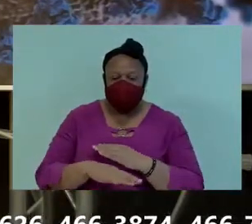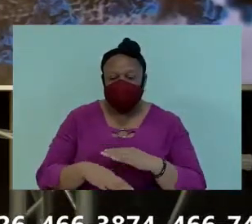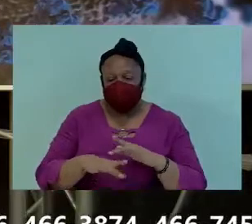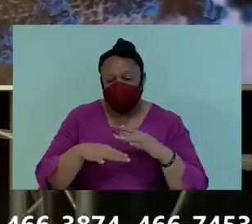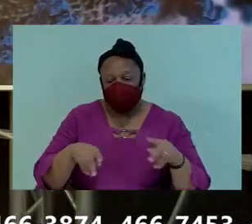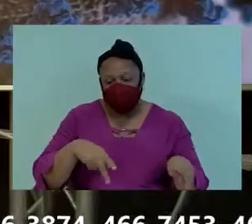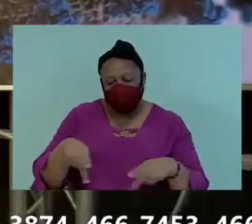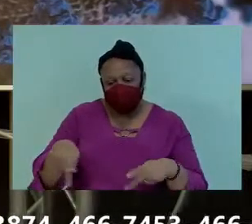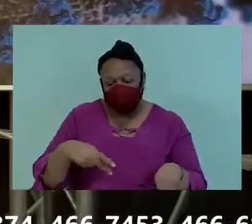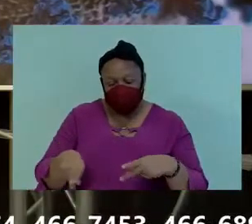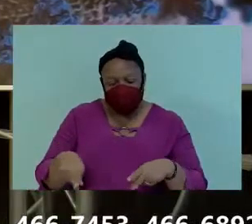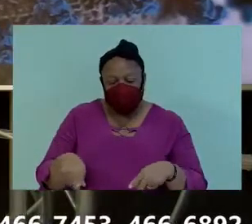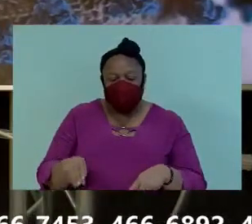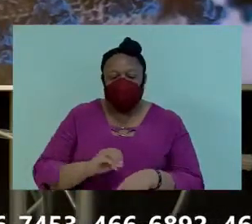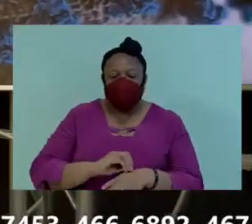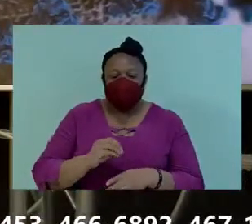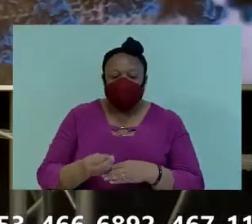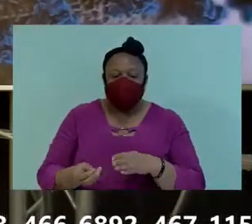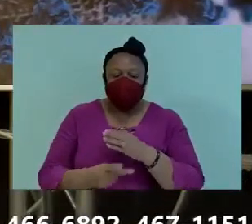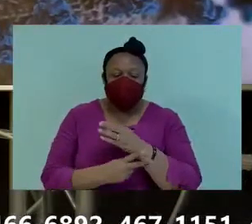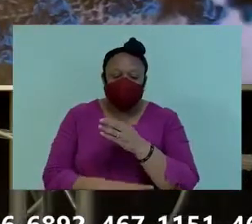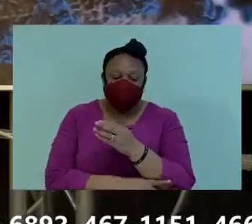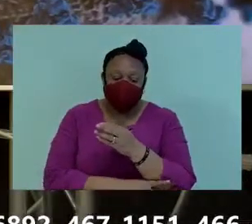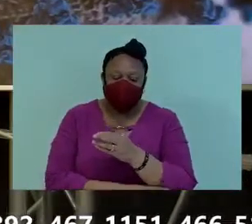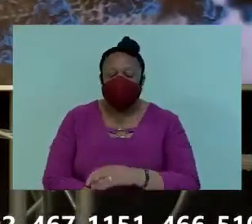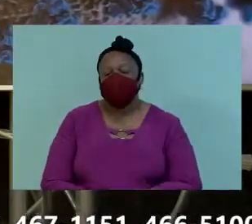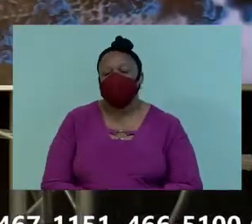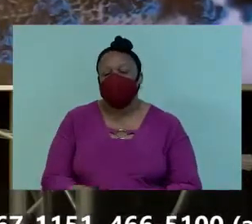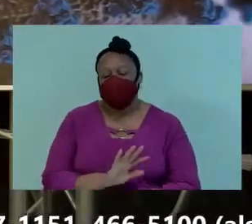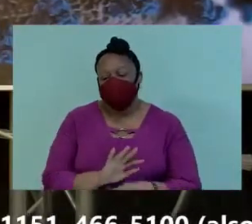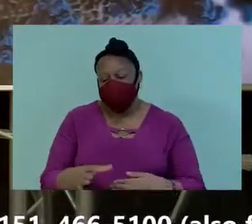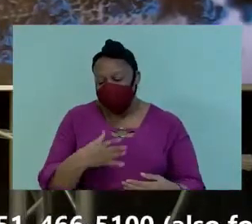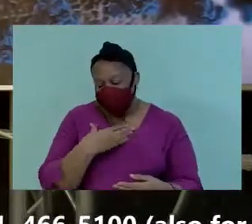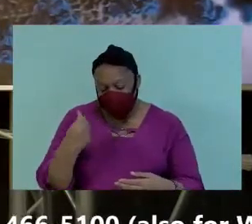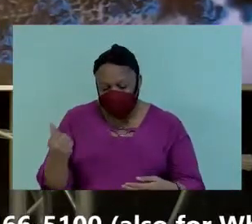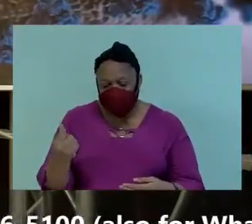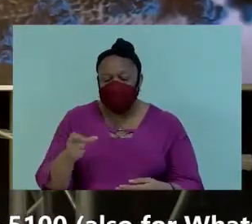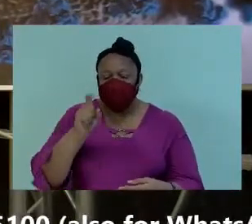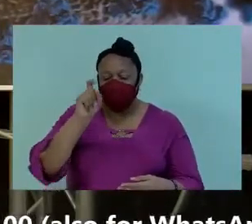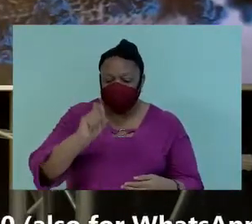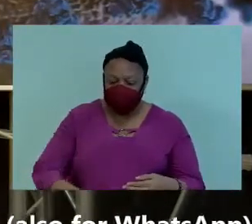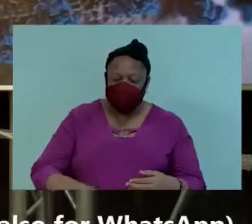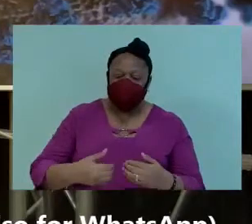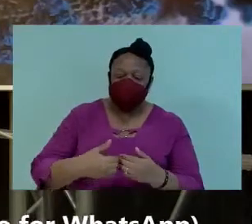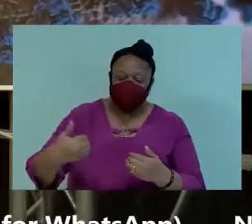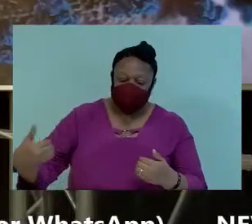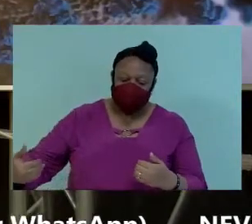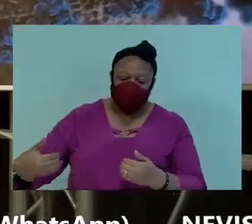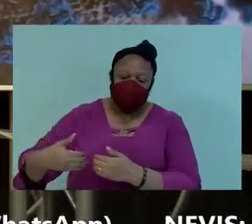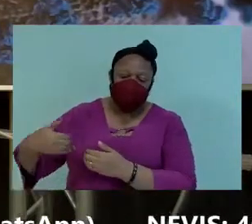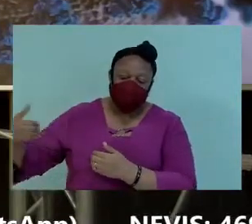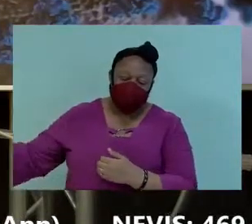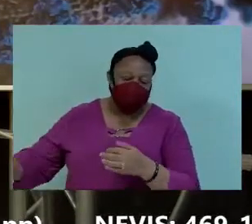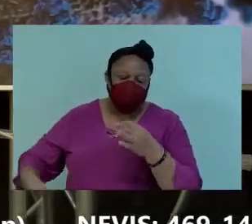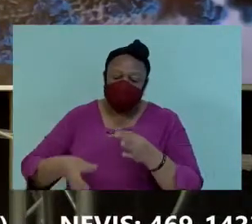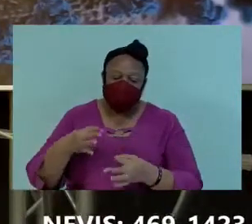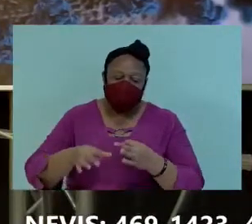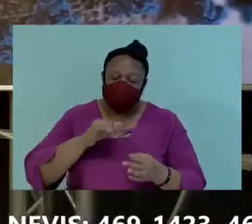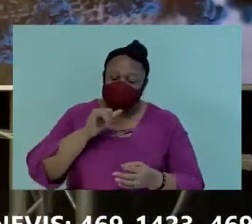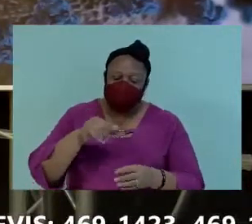gatherings, and all persons shall adhere to social and physical distancing protocols.